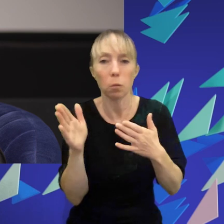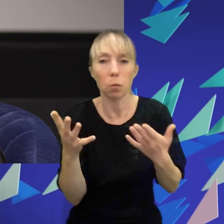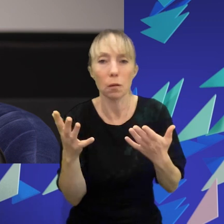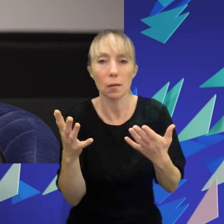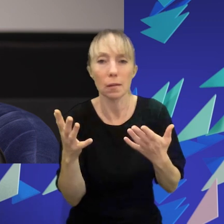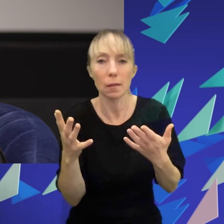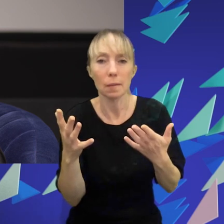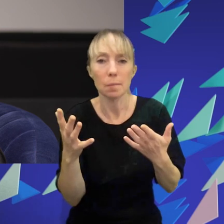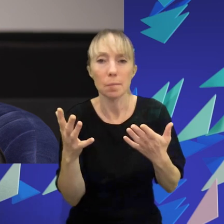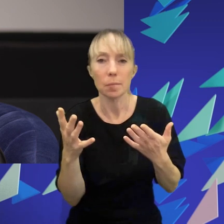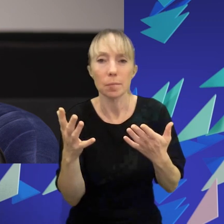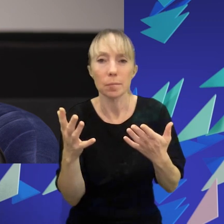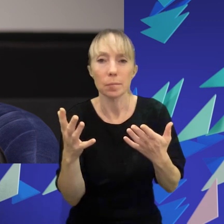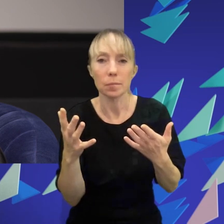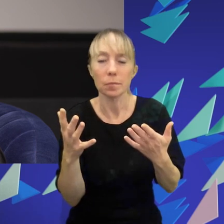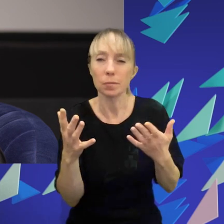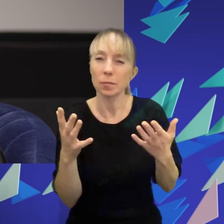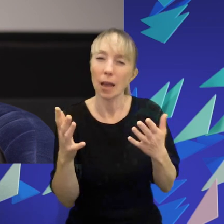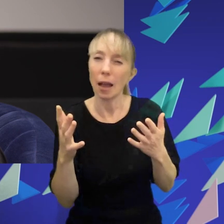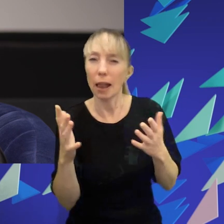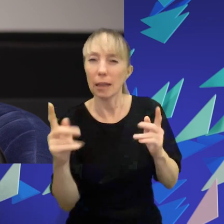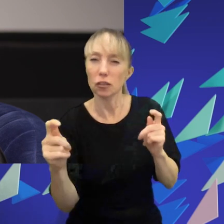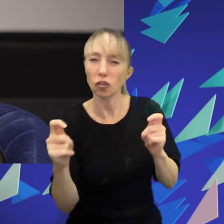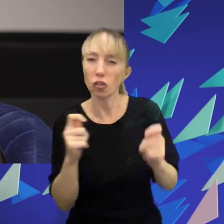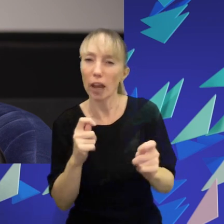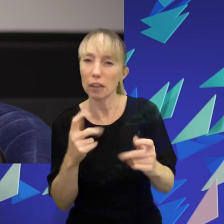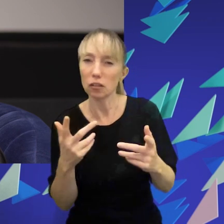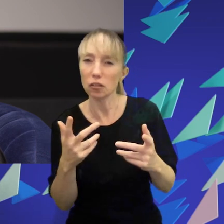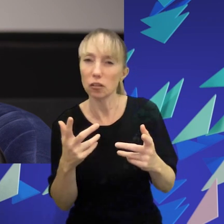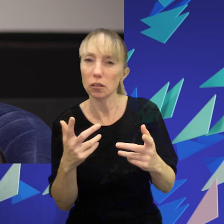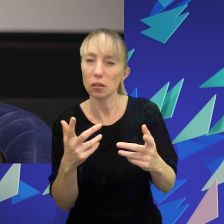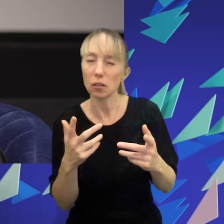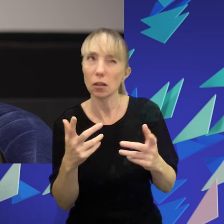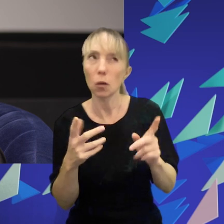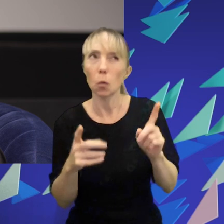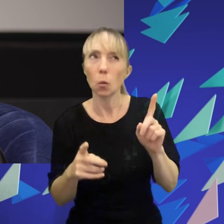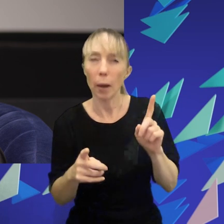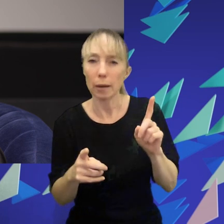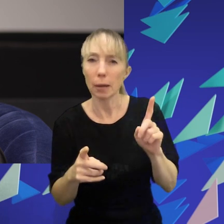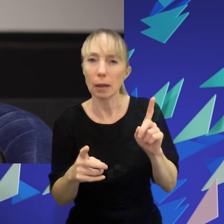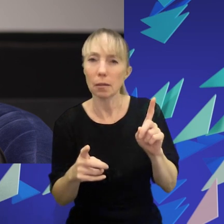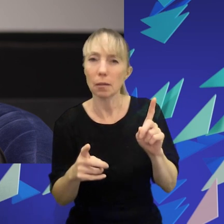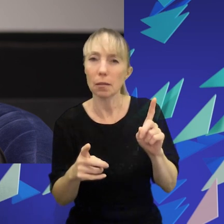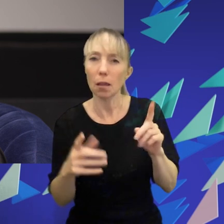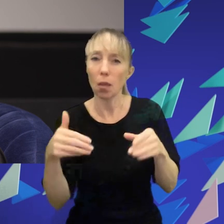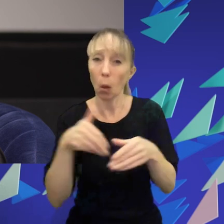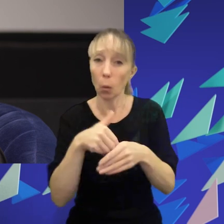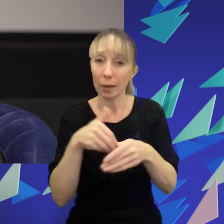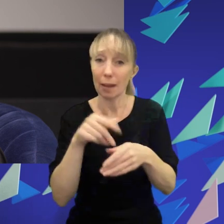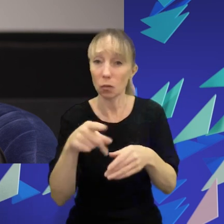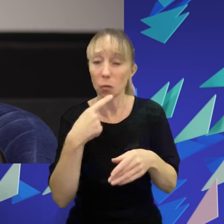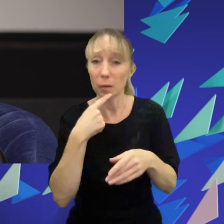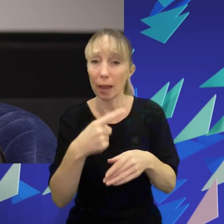very kind of shifting kind of thing, saying, "Wait a minute, the context, as you said, in a